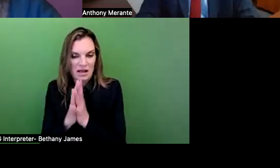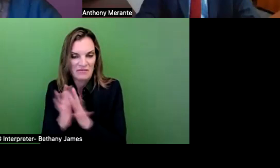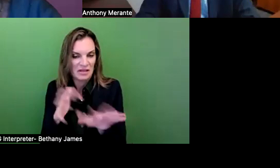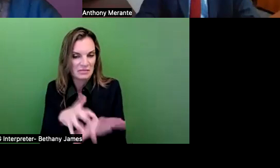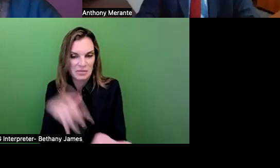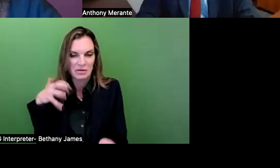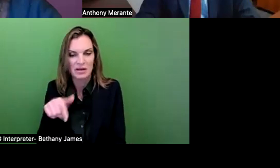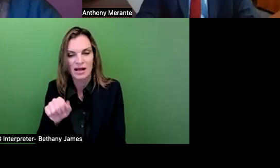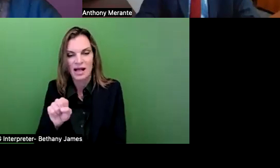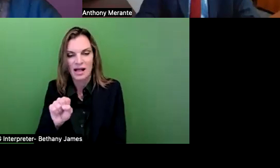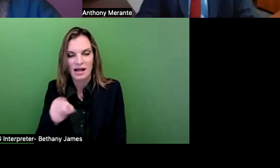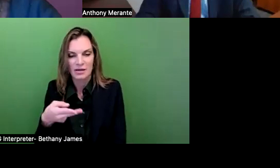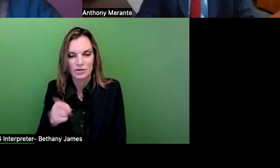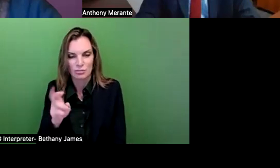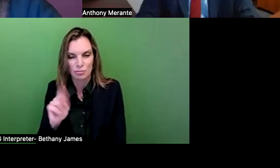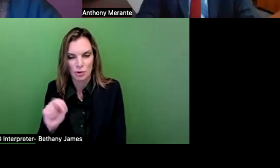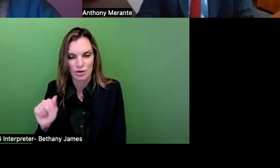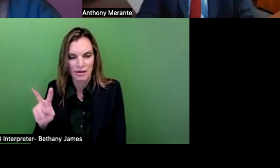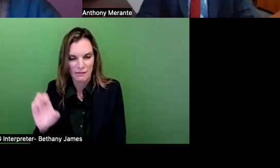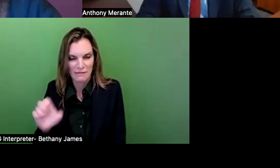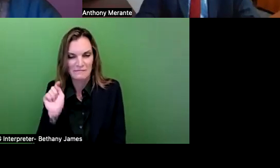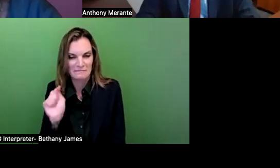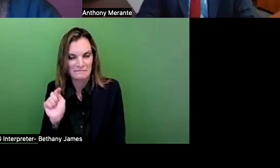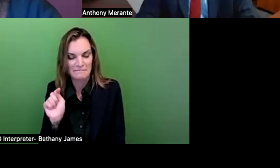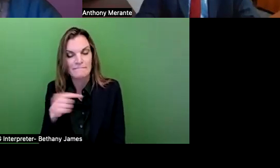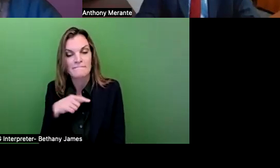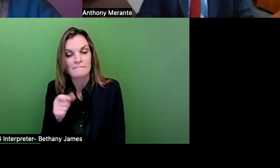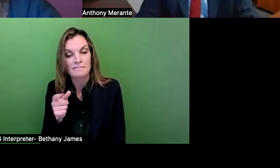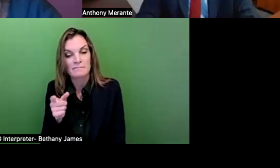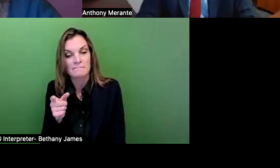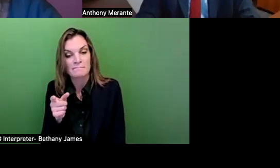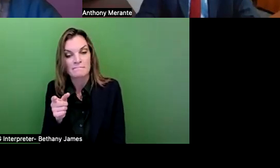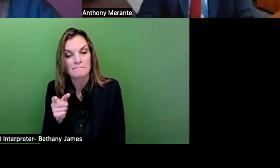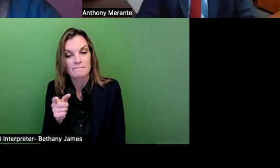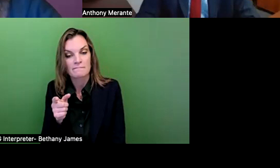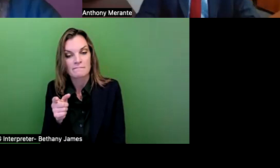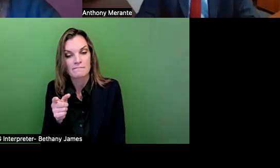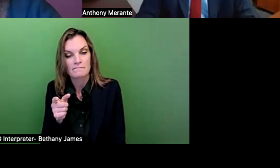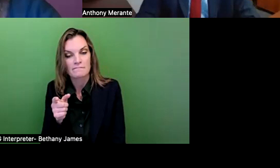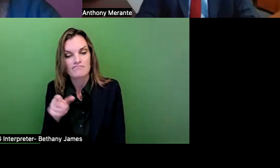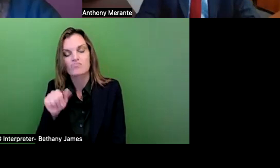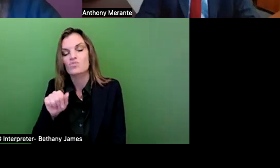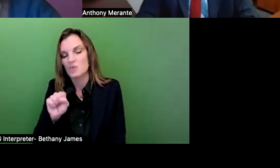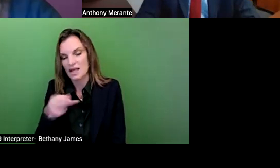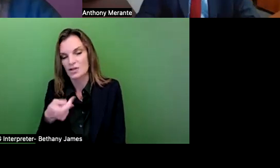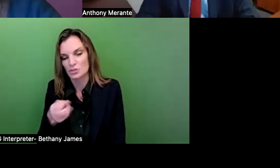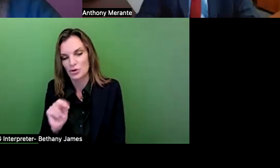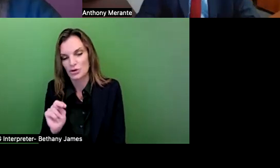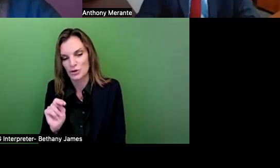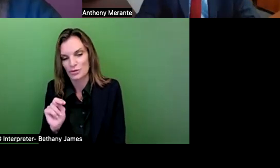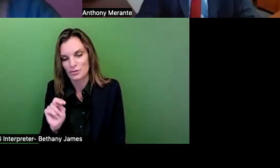plan, and would you consider reactivating it, and why or why not? Well, Ashburn Avenue, don't forget, we